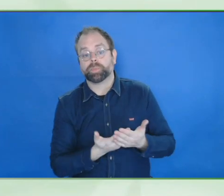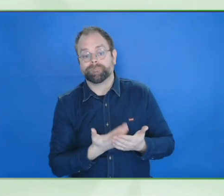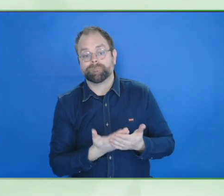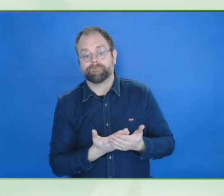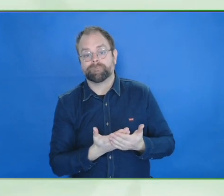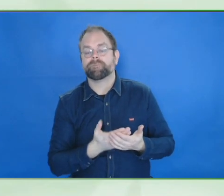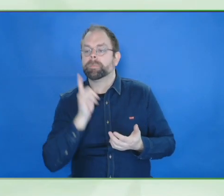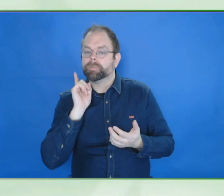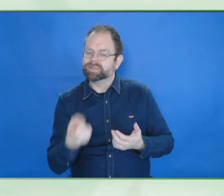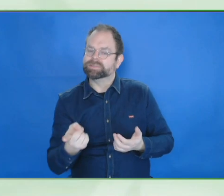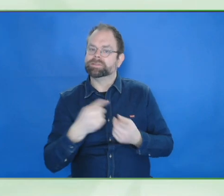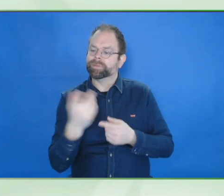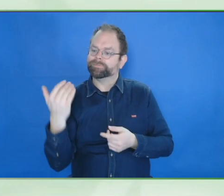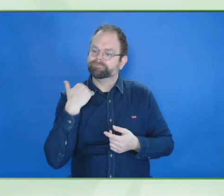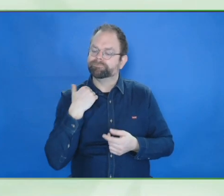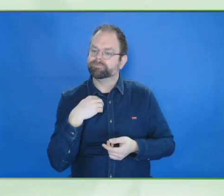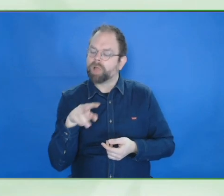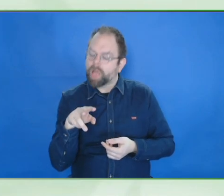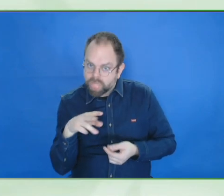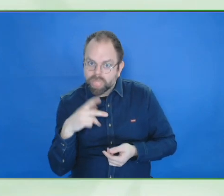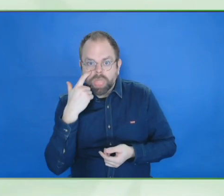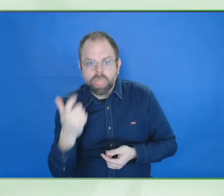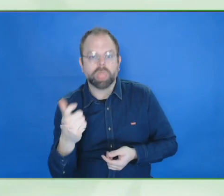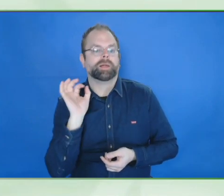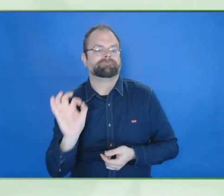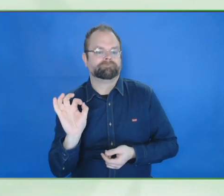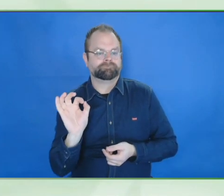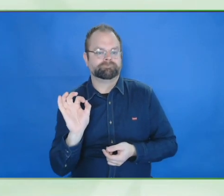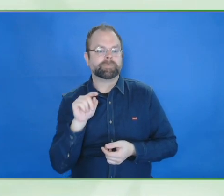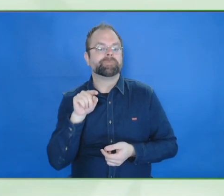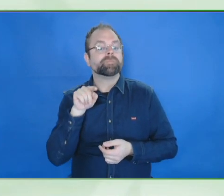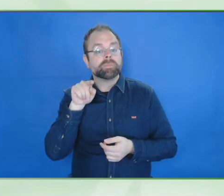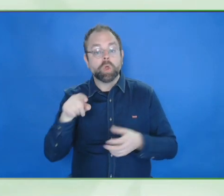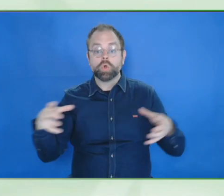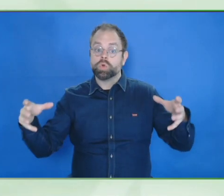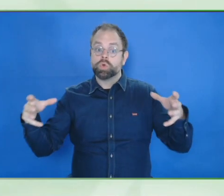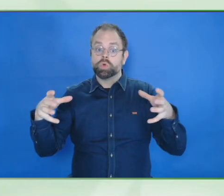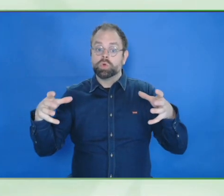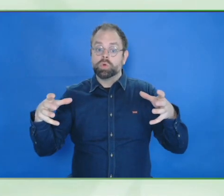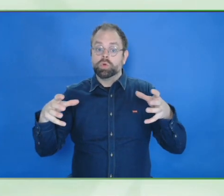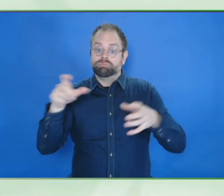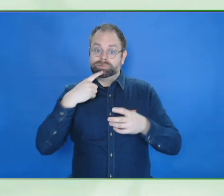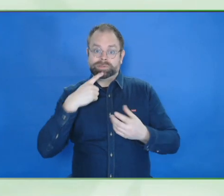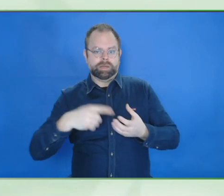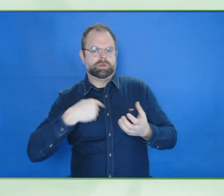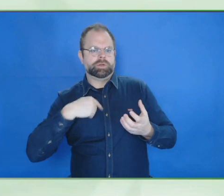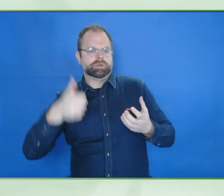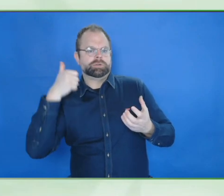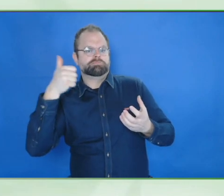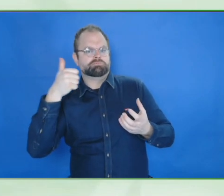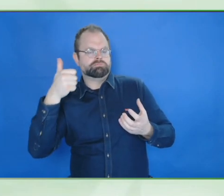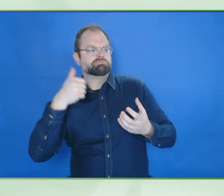it unique? I think that's on this panel, what makes each of these presenters unique is what they're talking